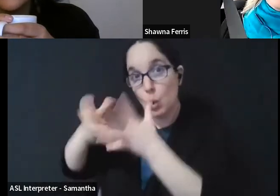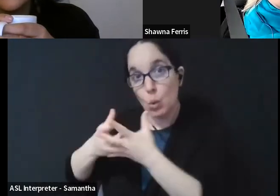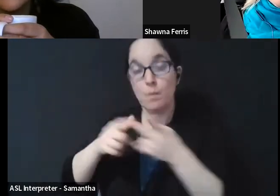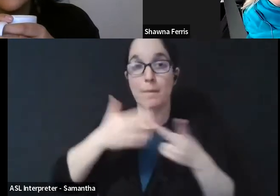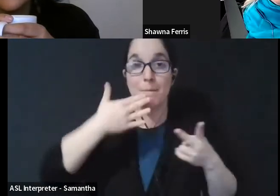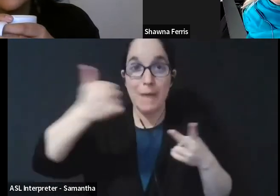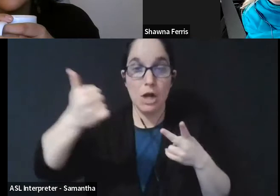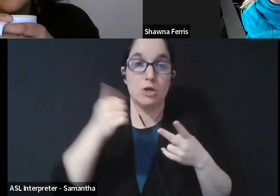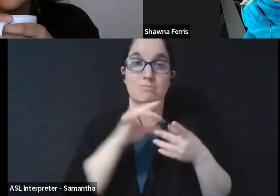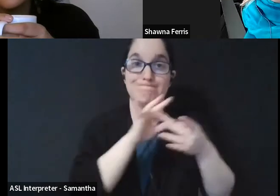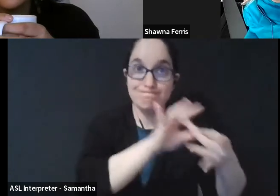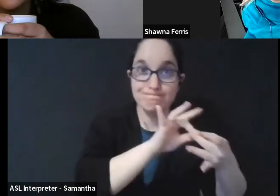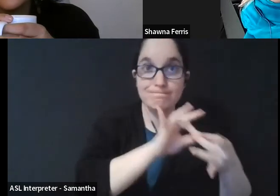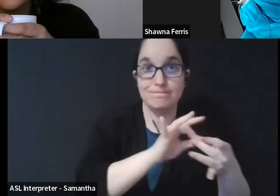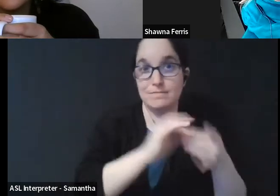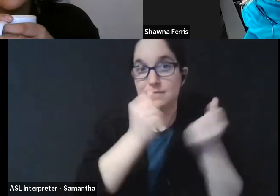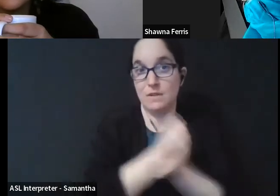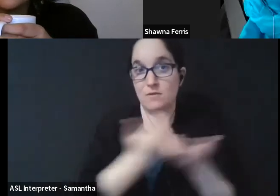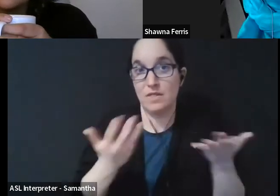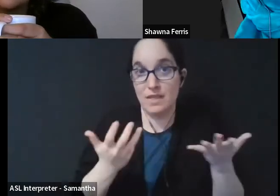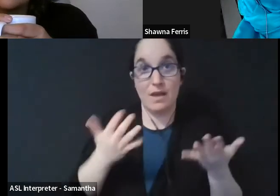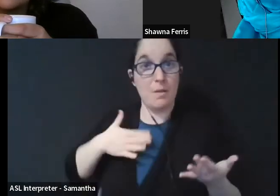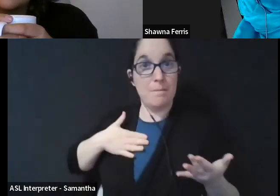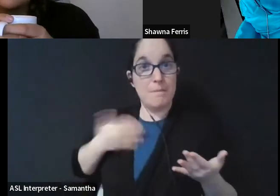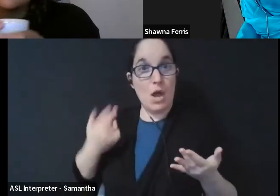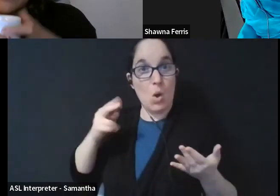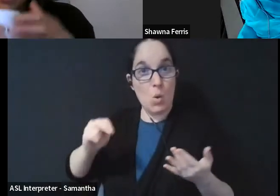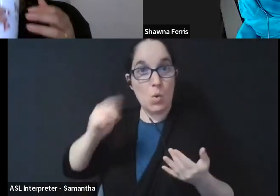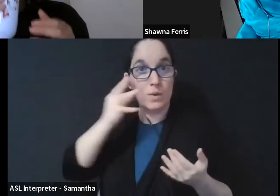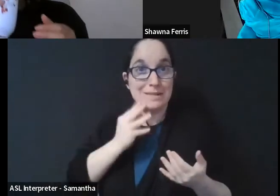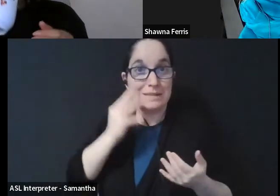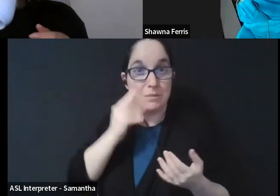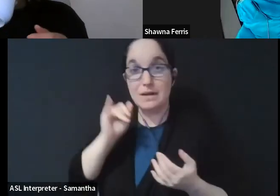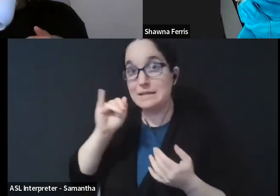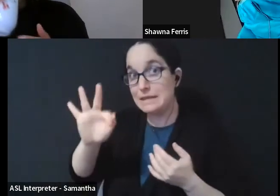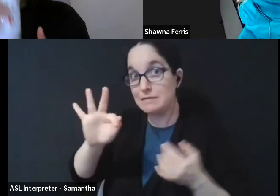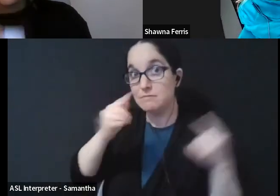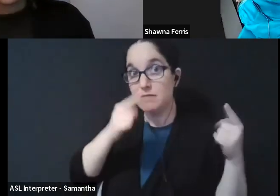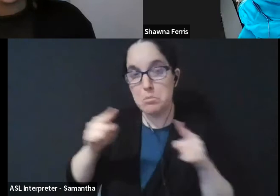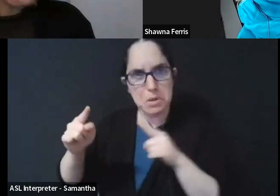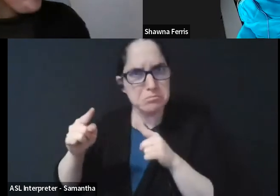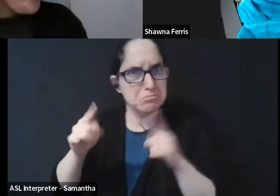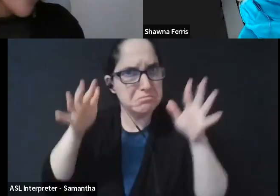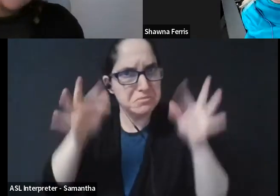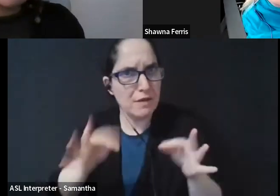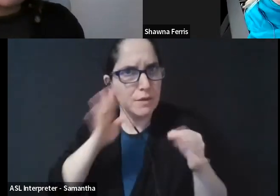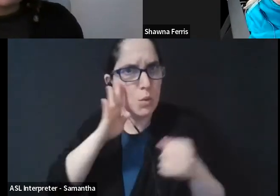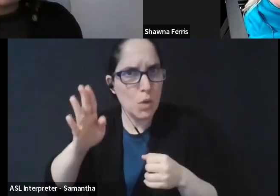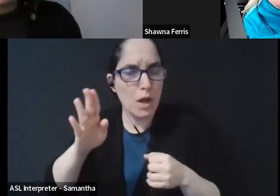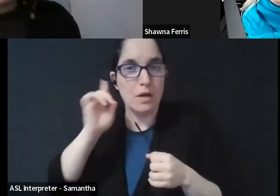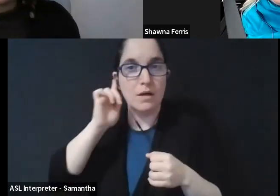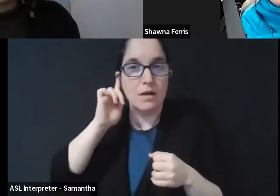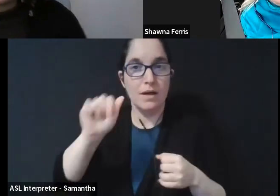the research is. So from my own experience, it does that most certainly. But Amy and I do a lot